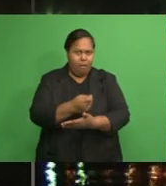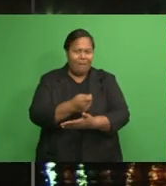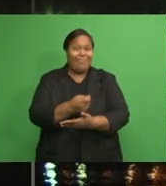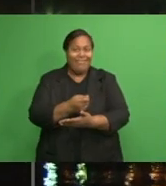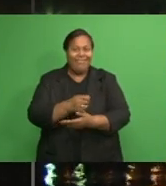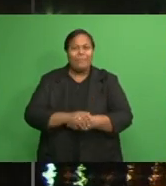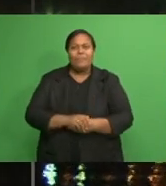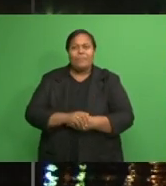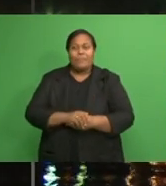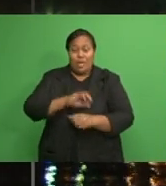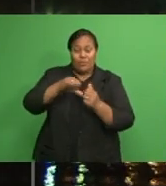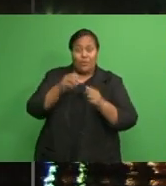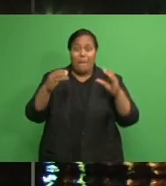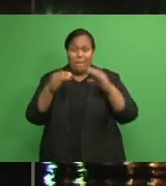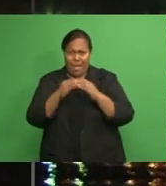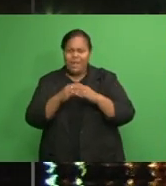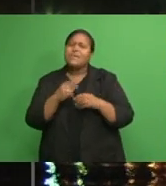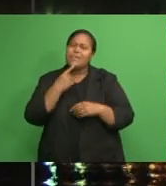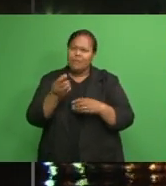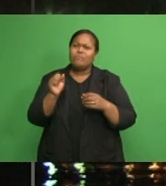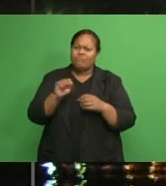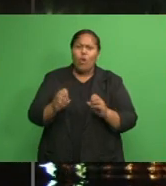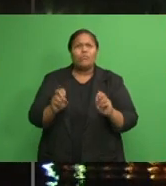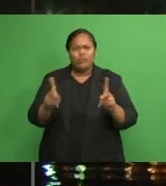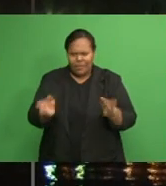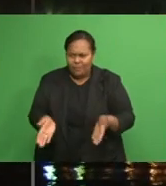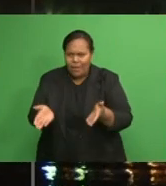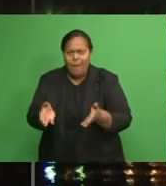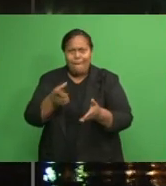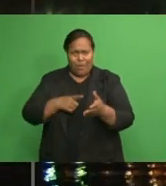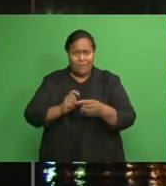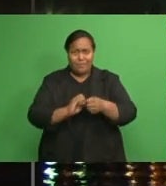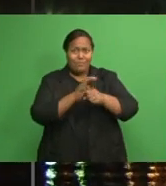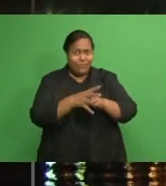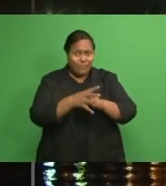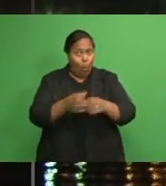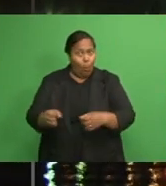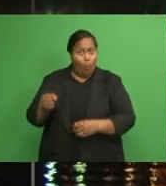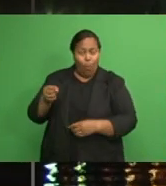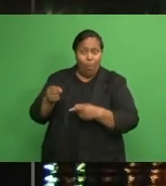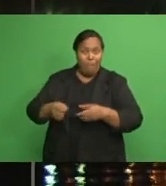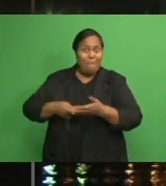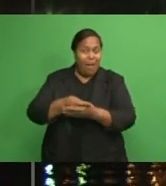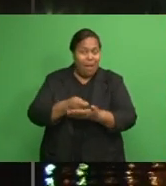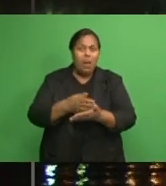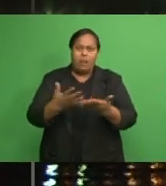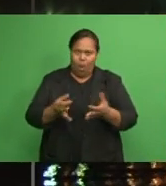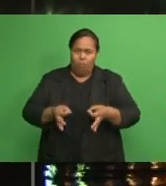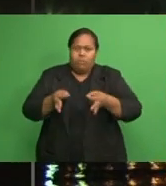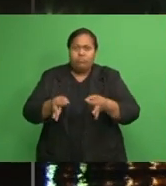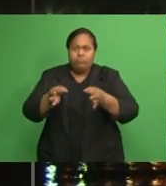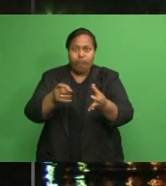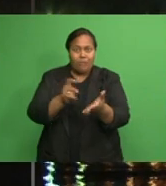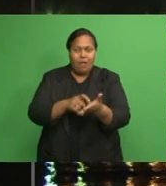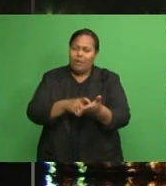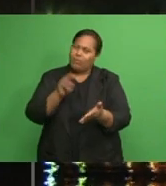are initiatives and packages to cushion the impact of COVID-19, prolonging non-payment means debtors will have a bigger financial burden in